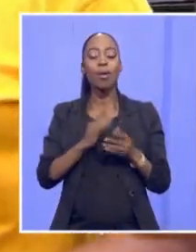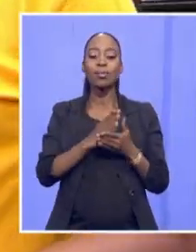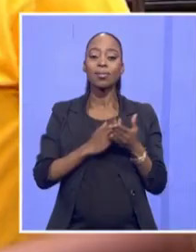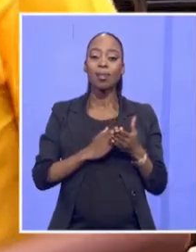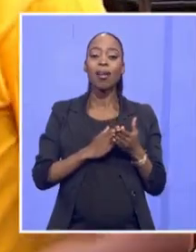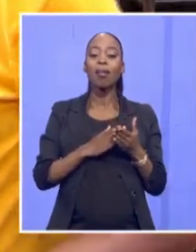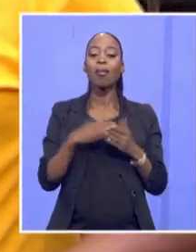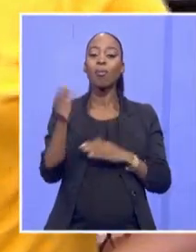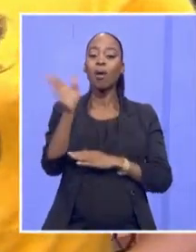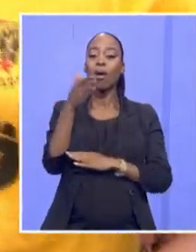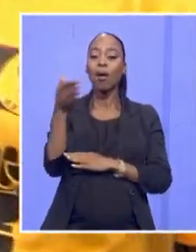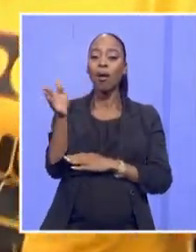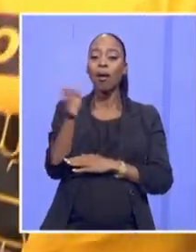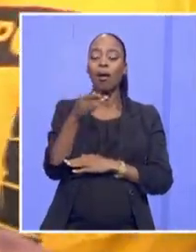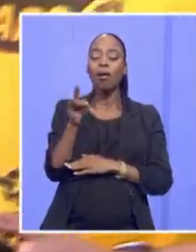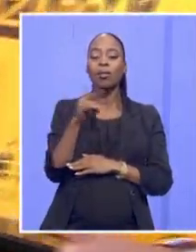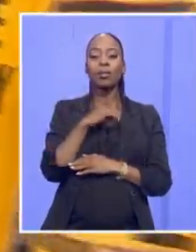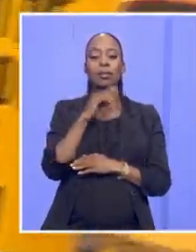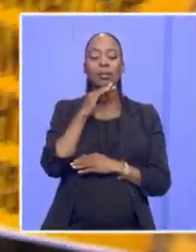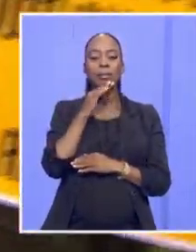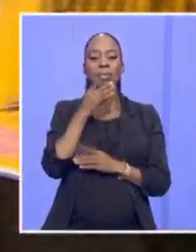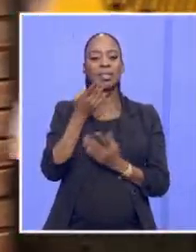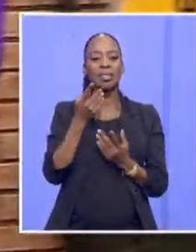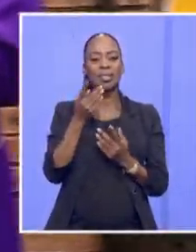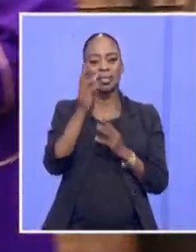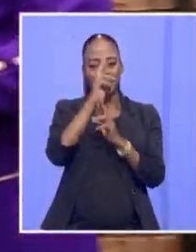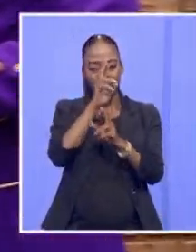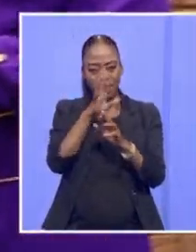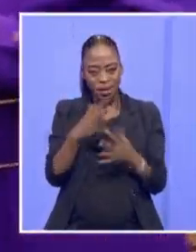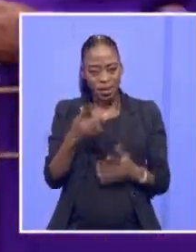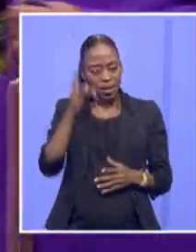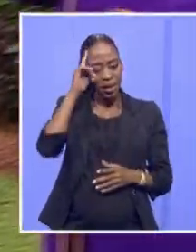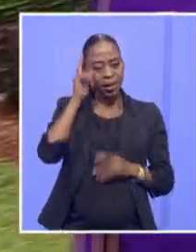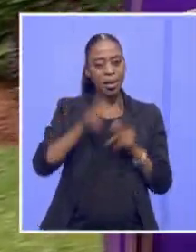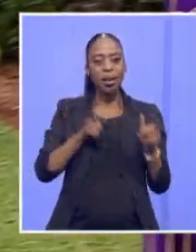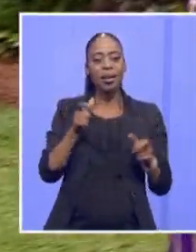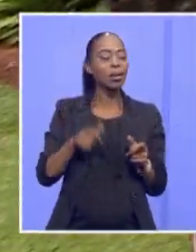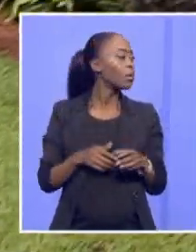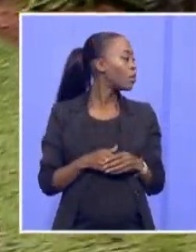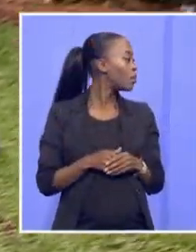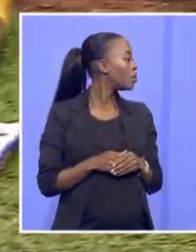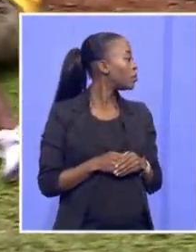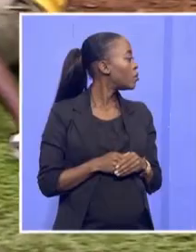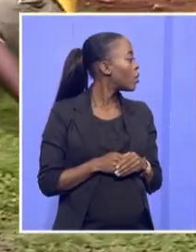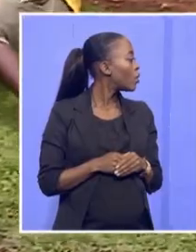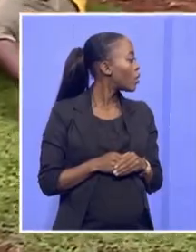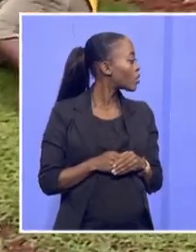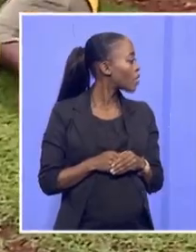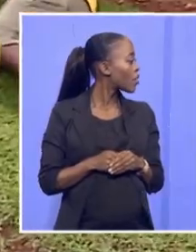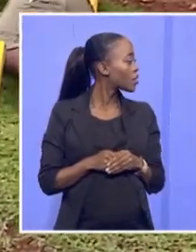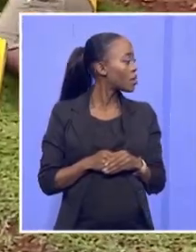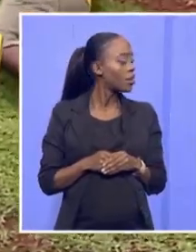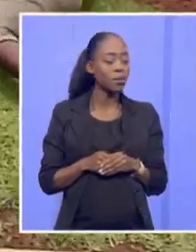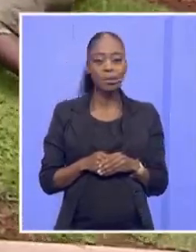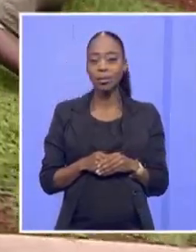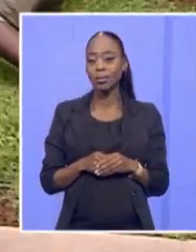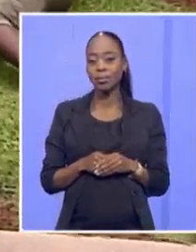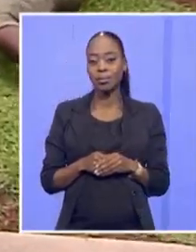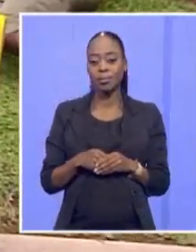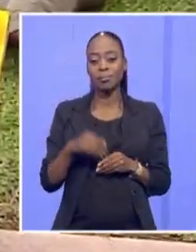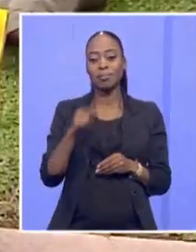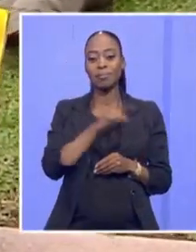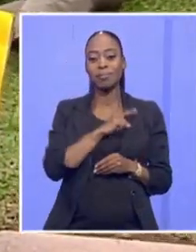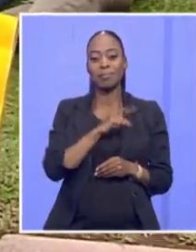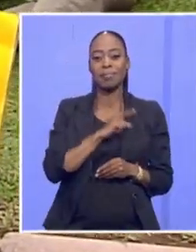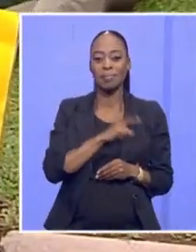apartheid flag is a spit on the face of black people, and Belinda belongs in the trash can, as what you will